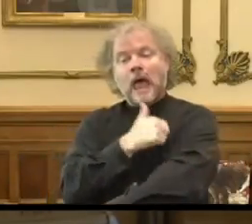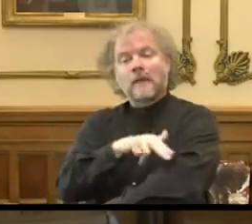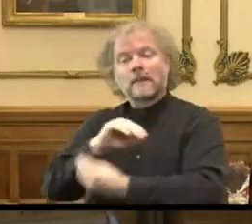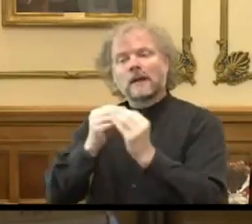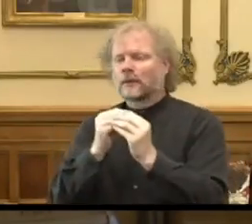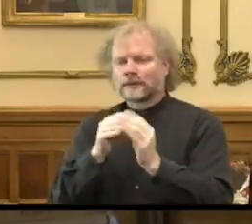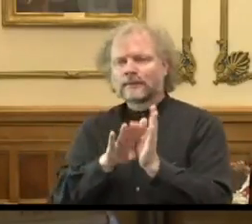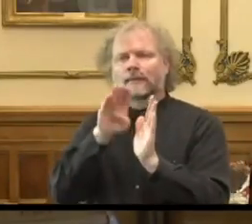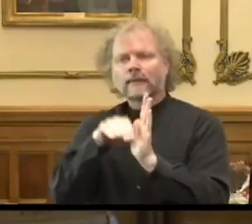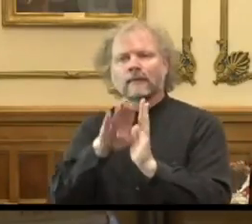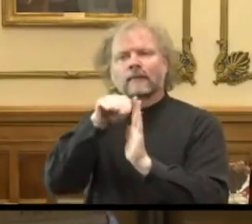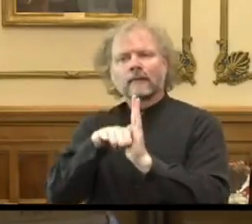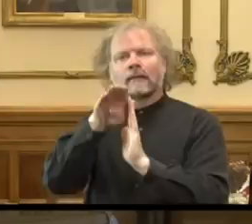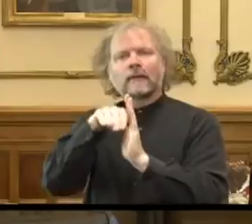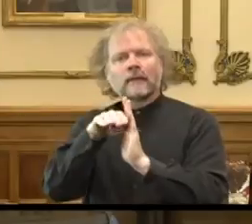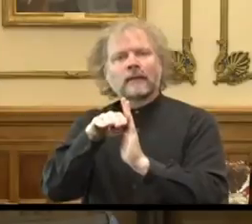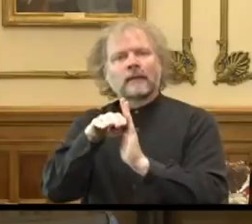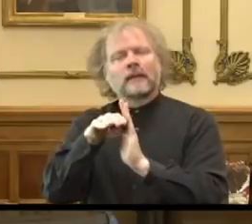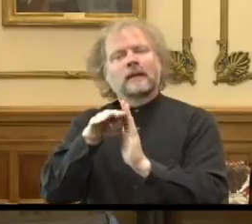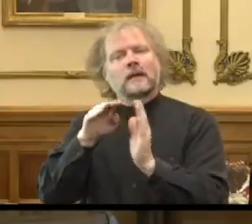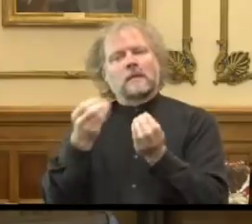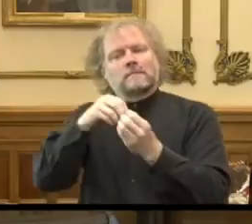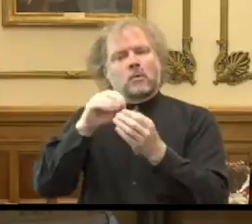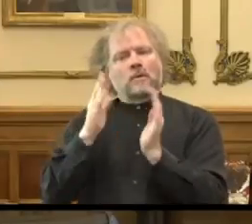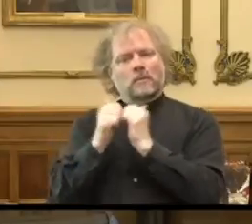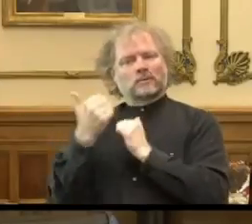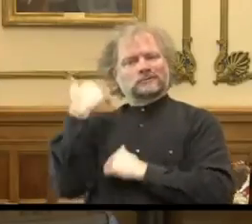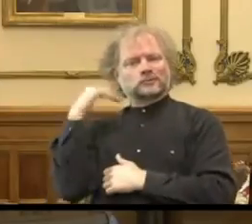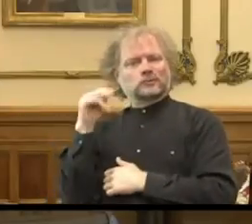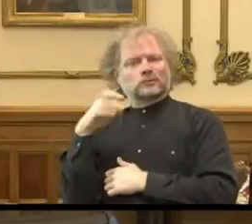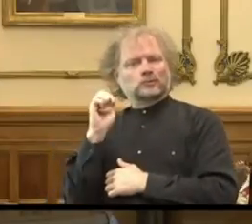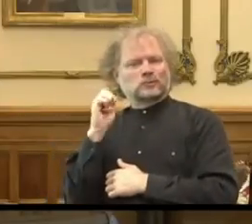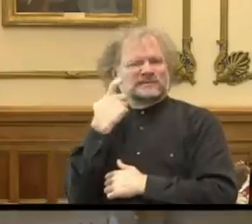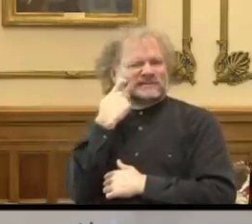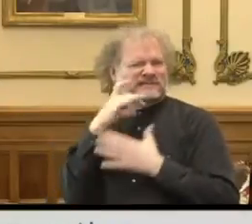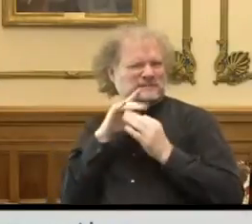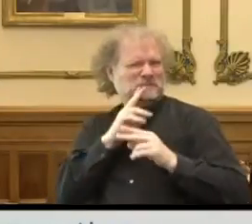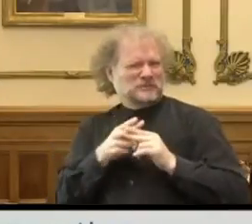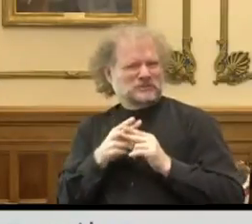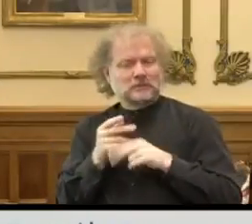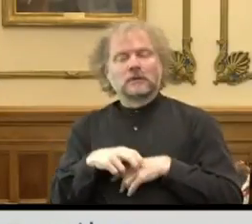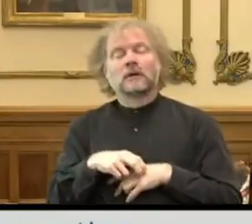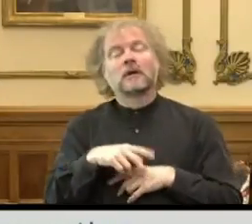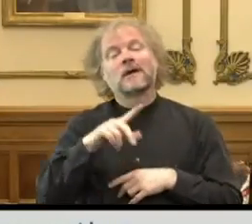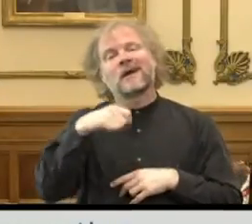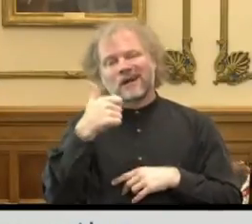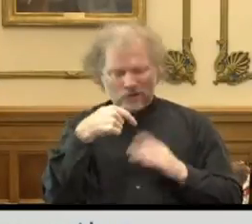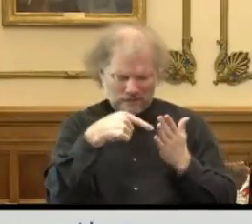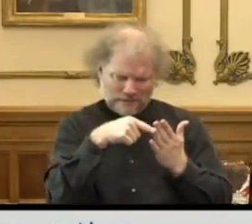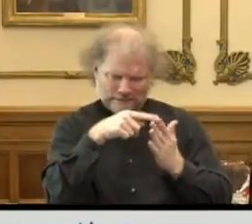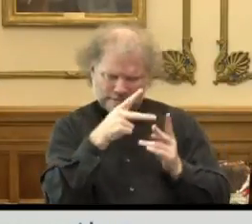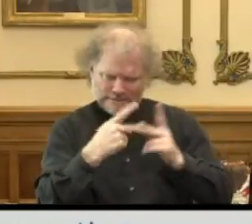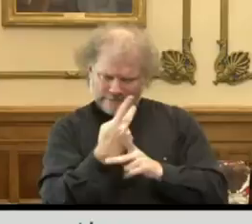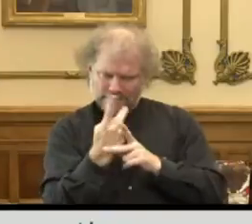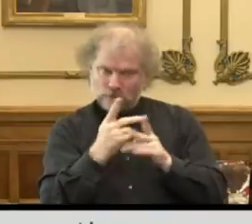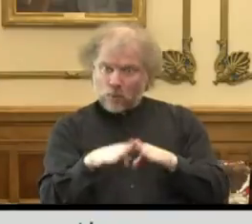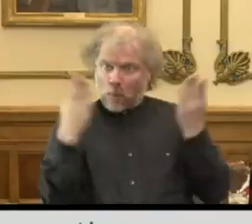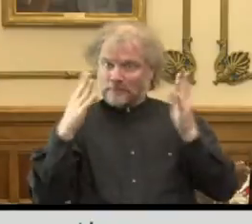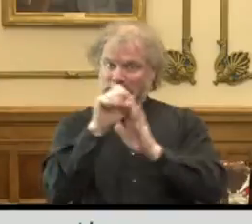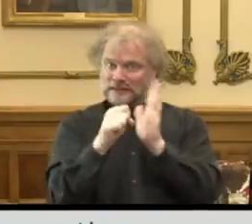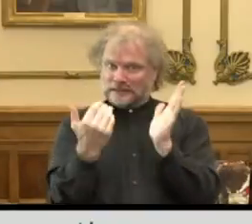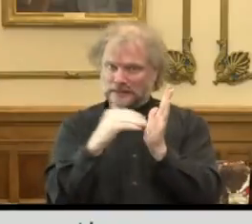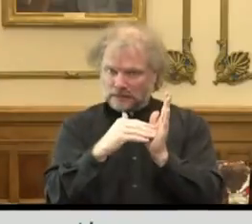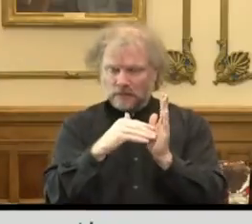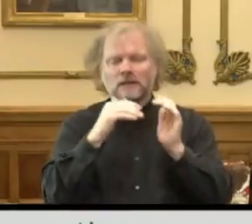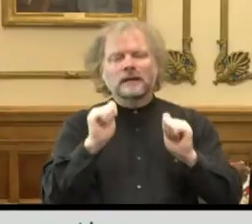to fluctuate and run higher than what we saw in June, as I mentioned earlier. Another one of the principles to reopening our state is our ability to